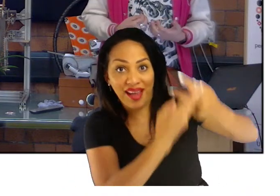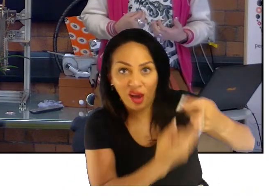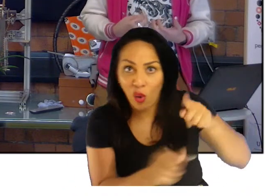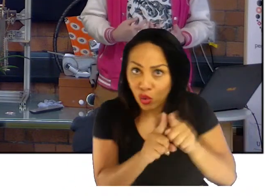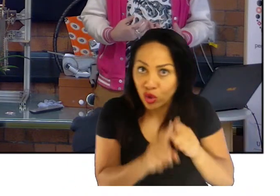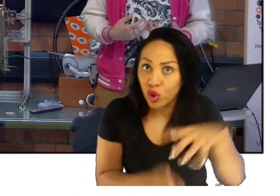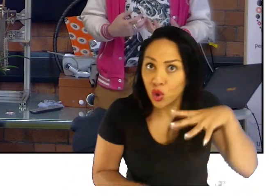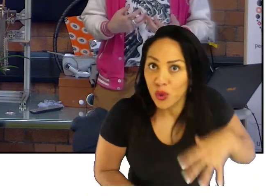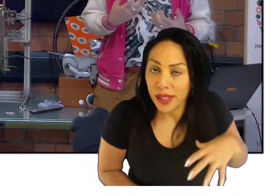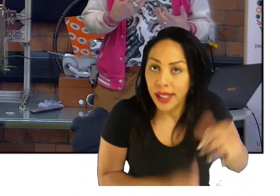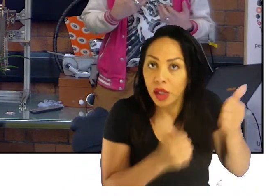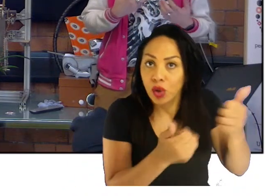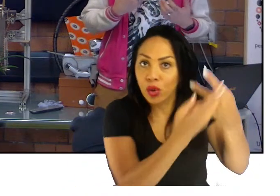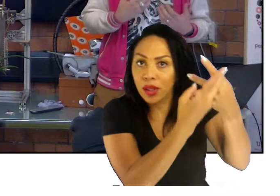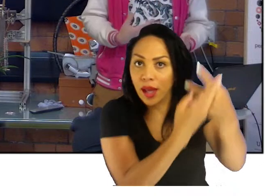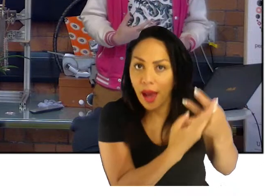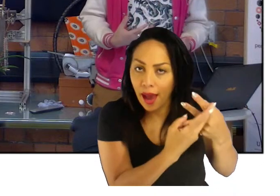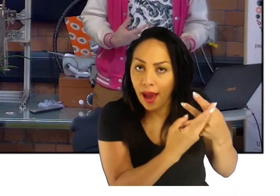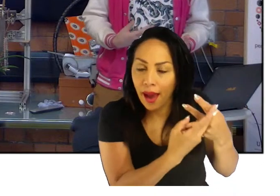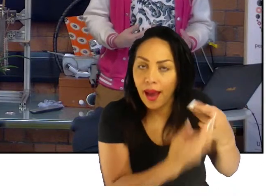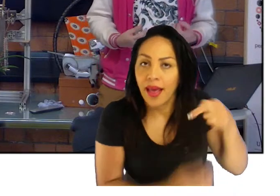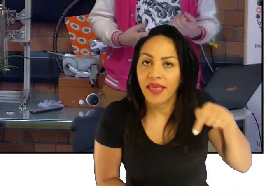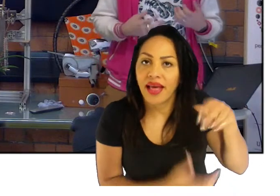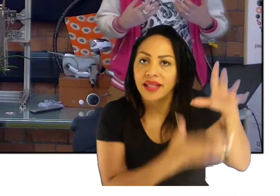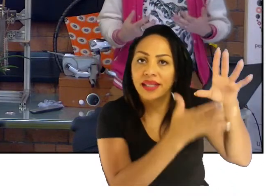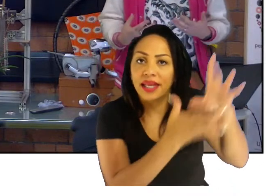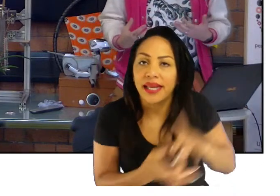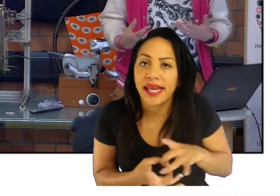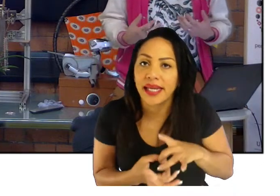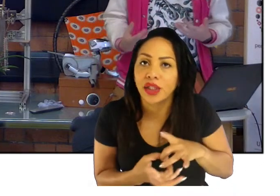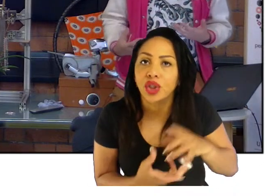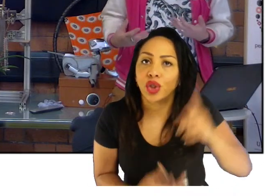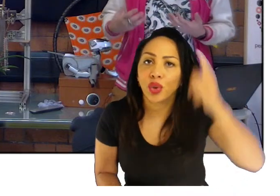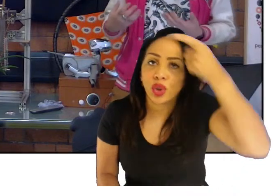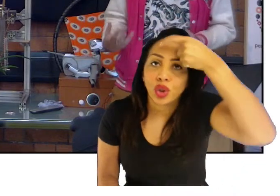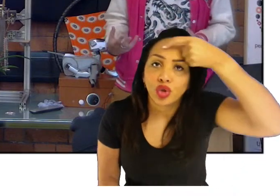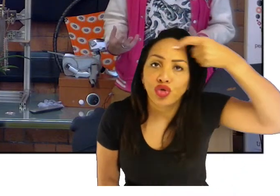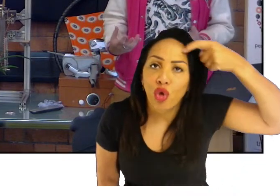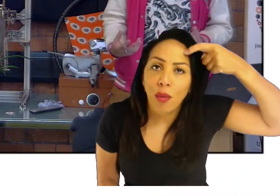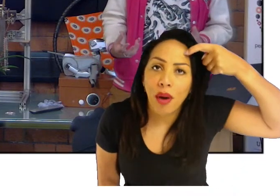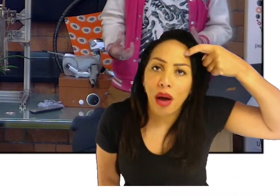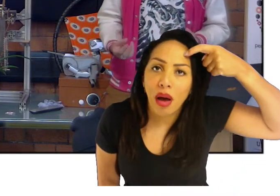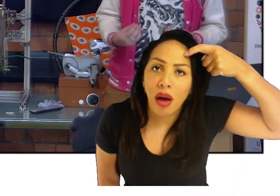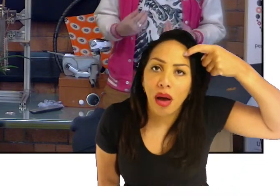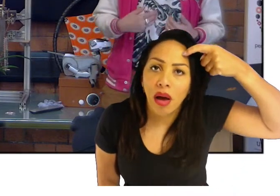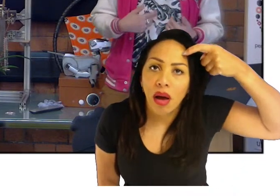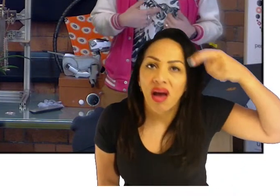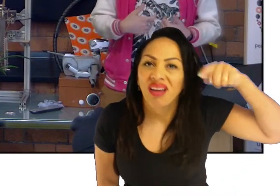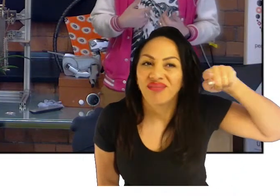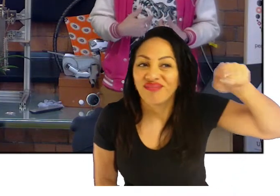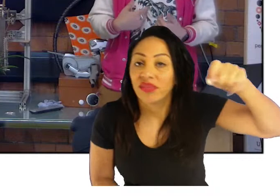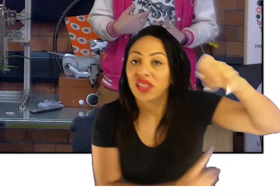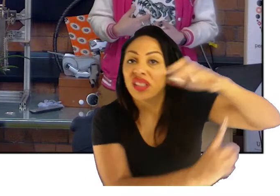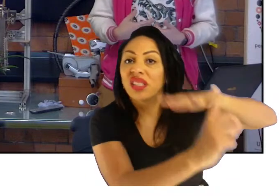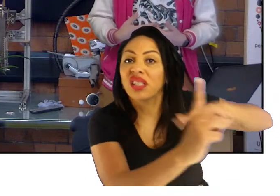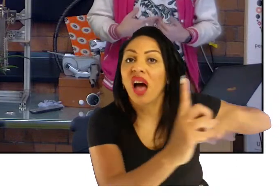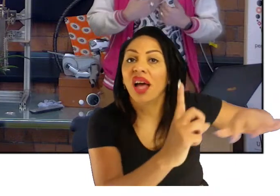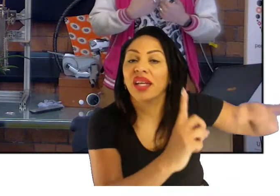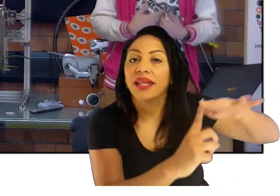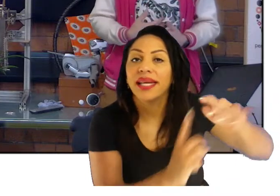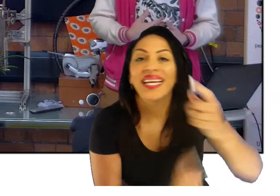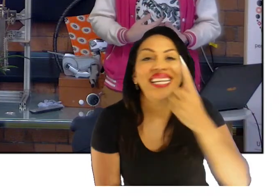does come from a place of trauma. That society is inherently ableist, and we learn to be